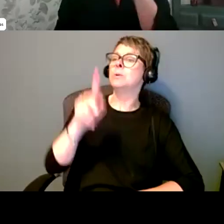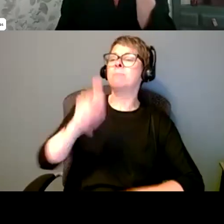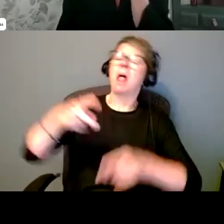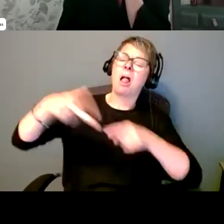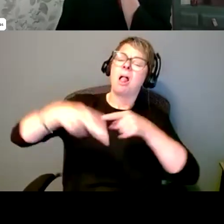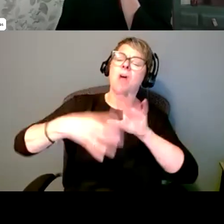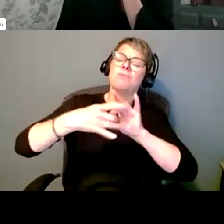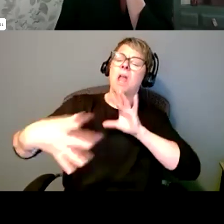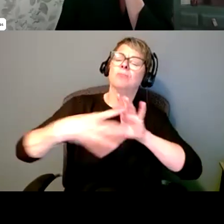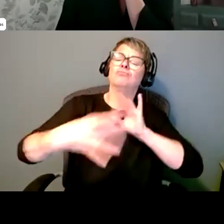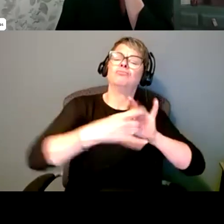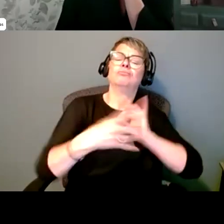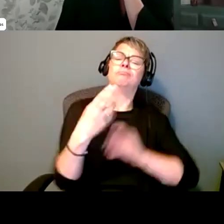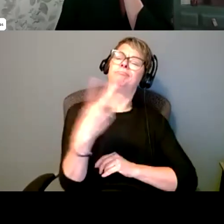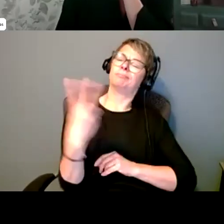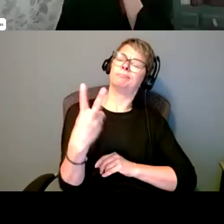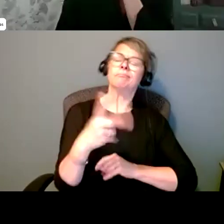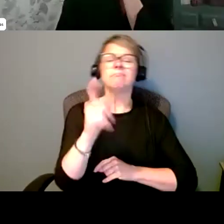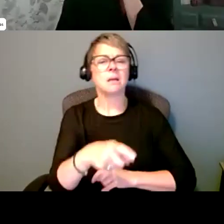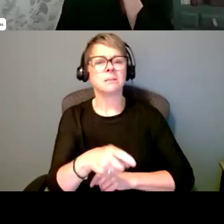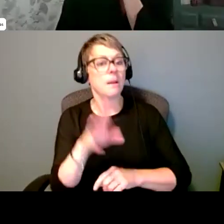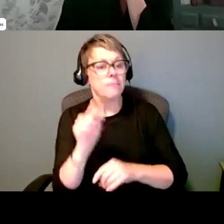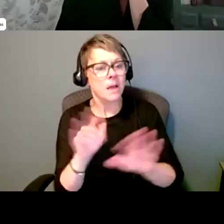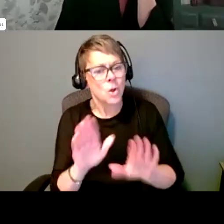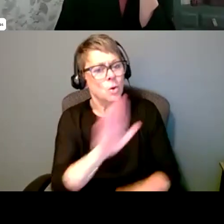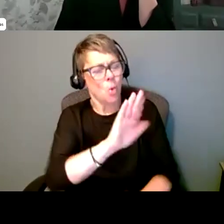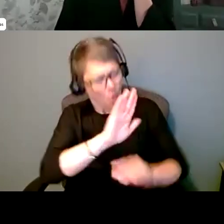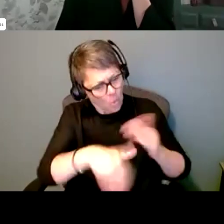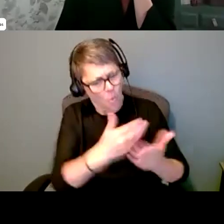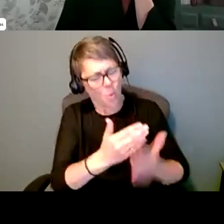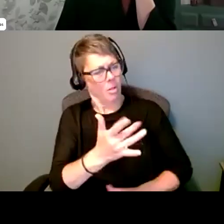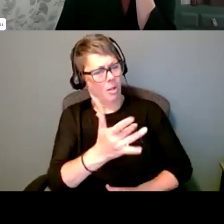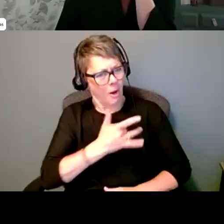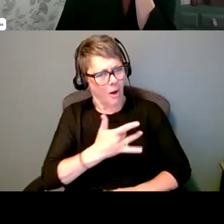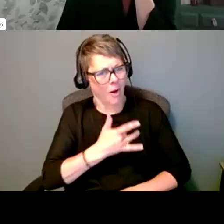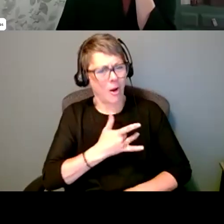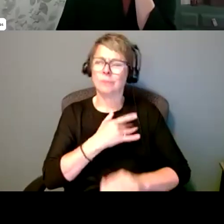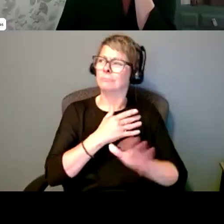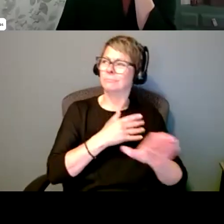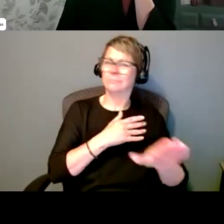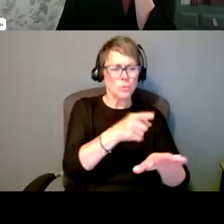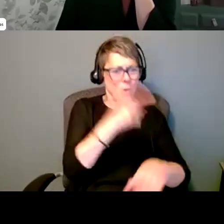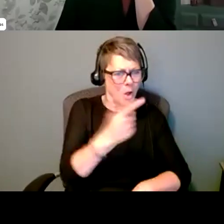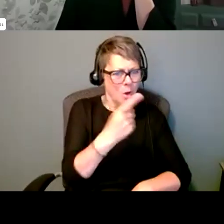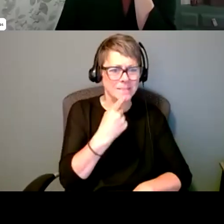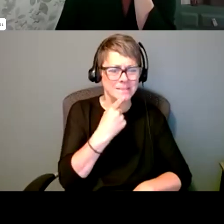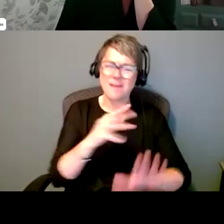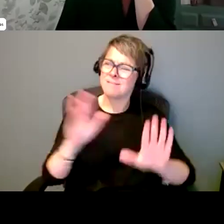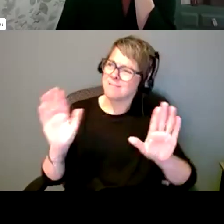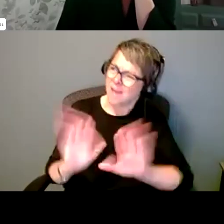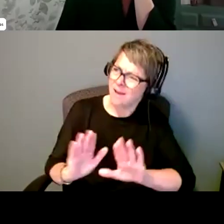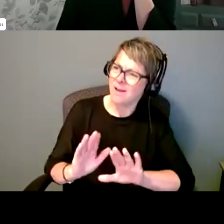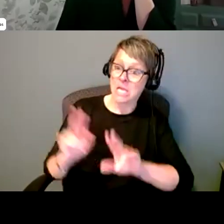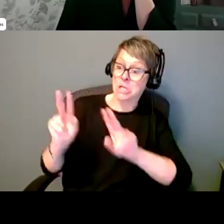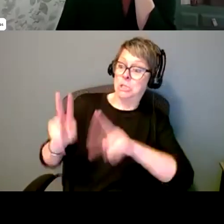is a terrible type of thing. And you always brought your whole heart and your whole self to it and said, we have to be